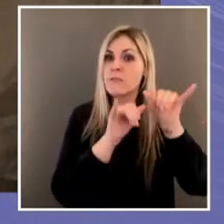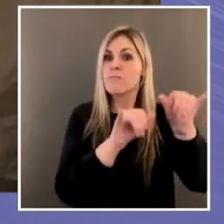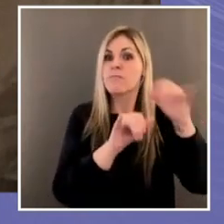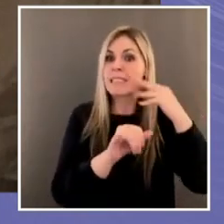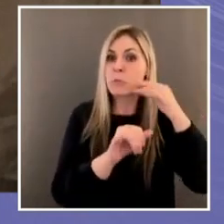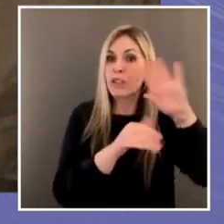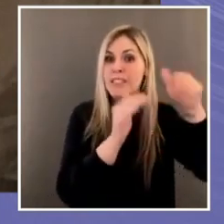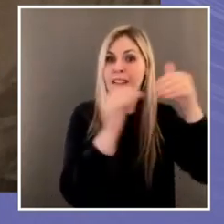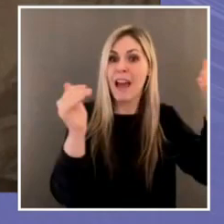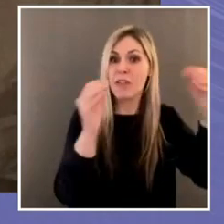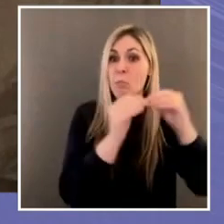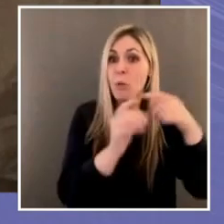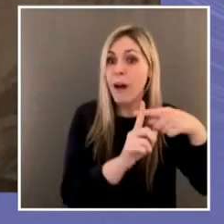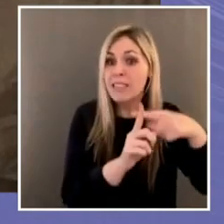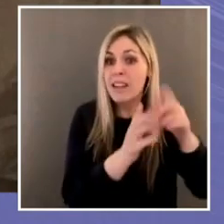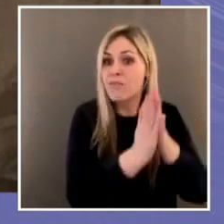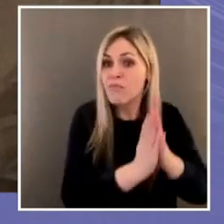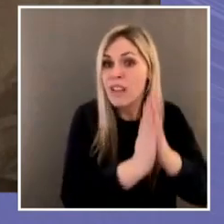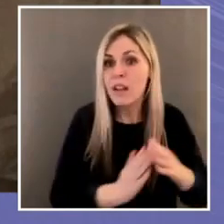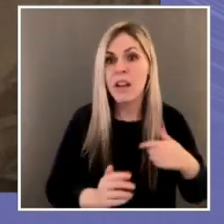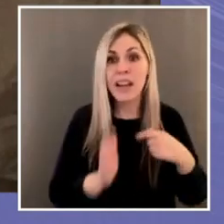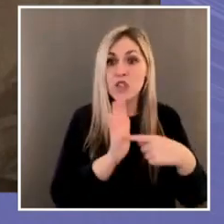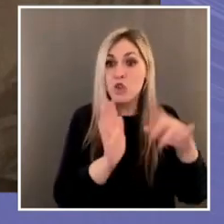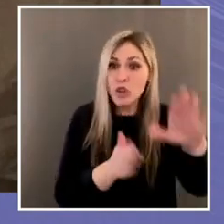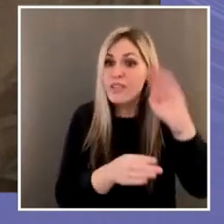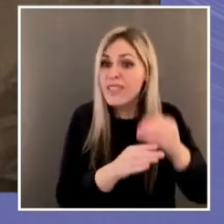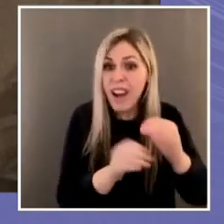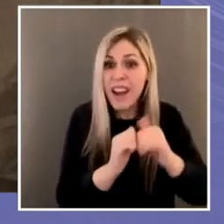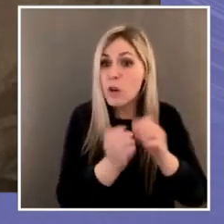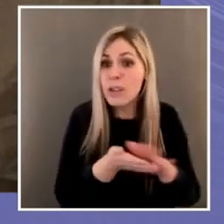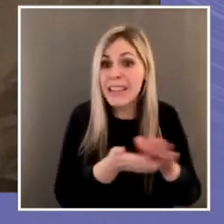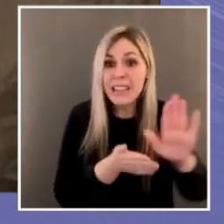and show your son how to clean his room.